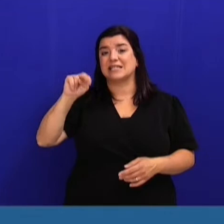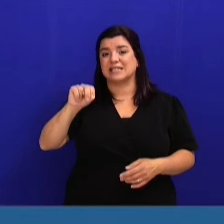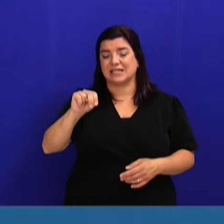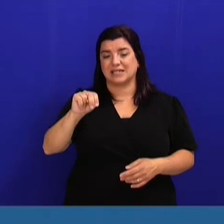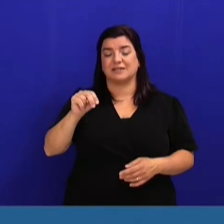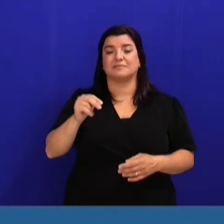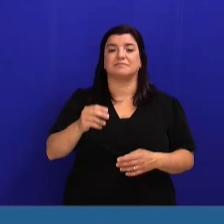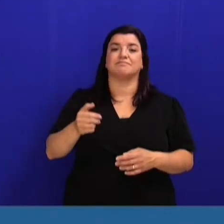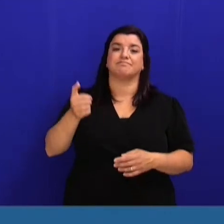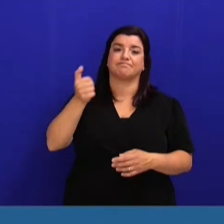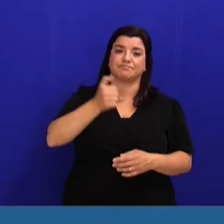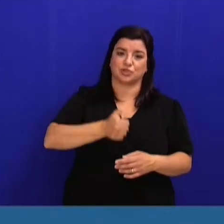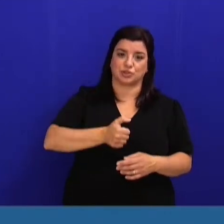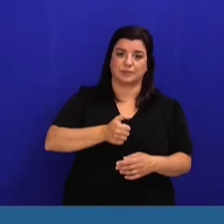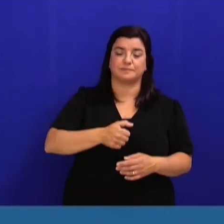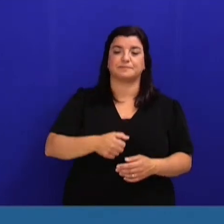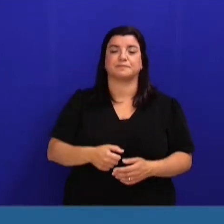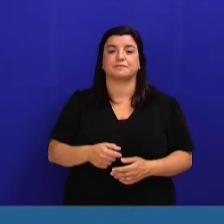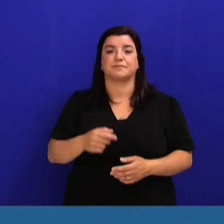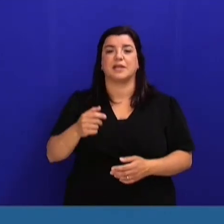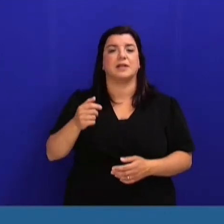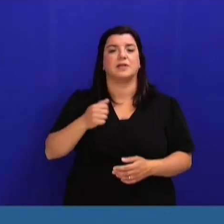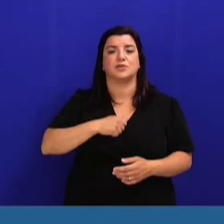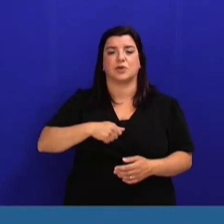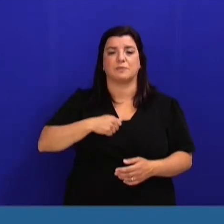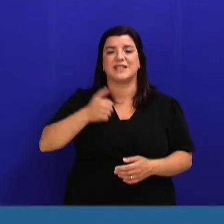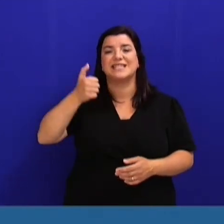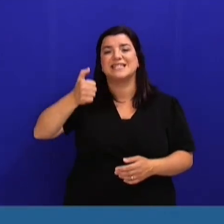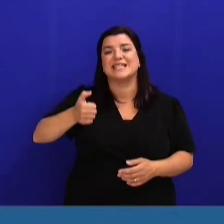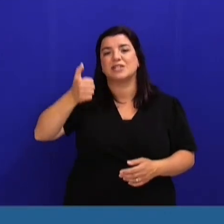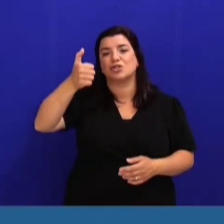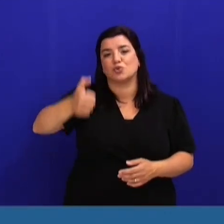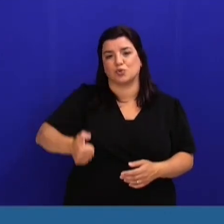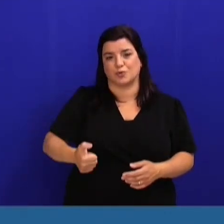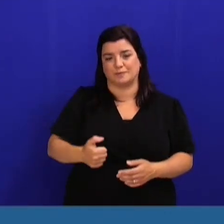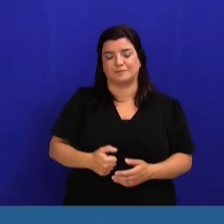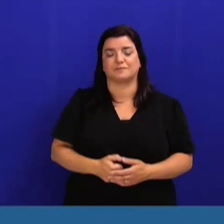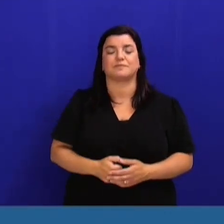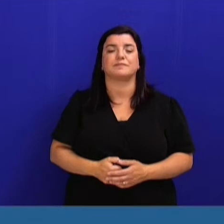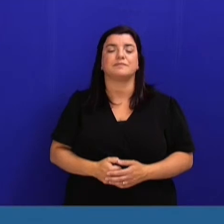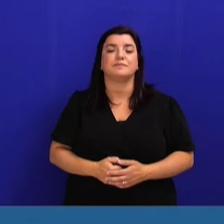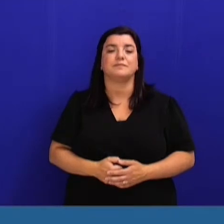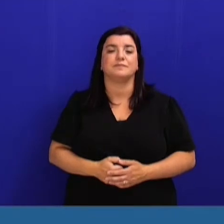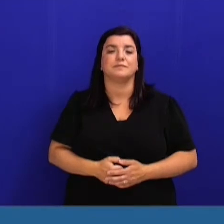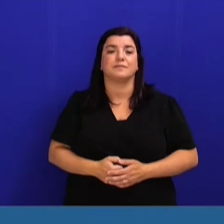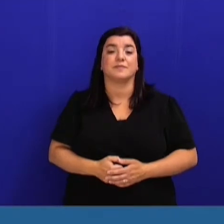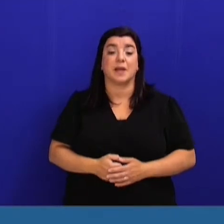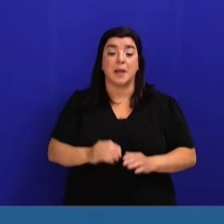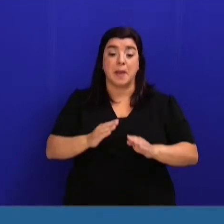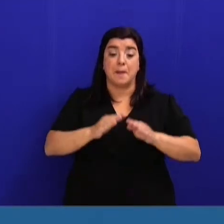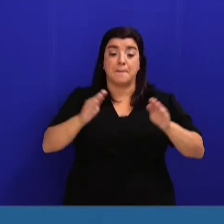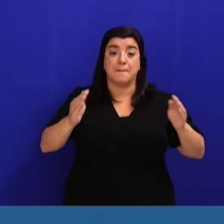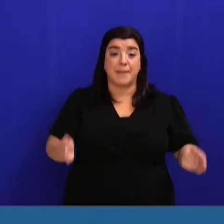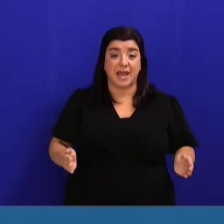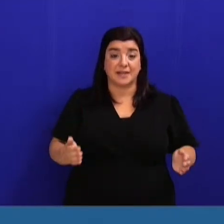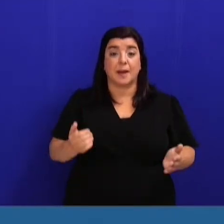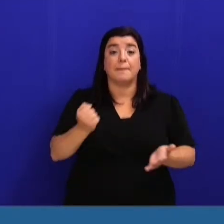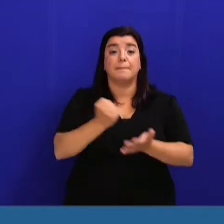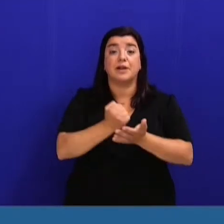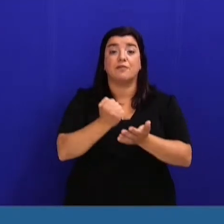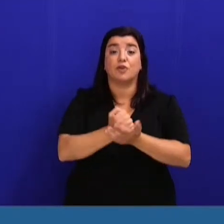6 persuni ta' 6 ma' l-imwejjed. U l-imwejjed dejjem iridu jkunu distanza ta' għall-inqas 2 metri minn